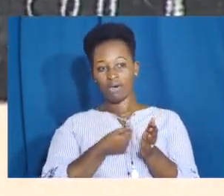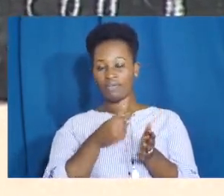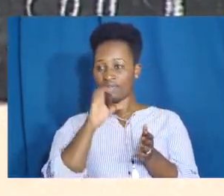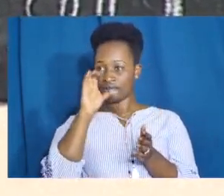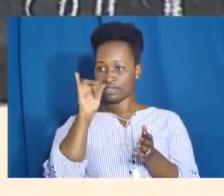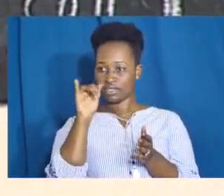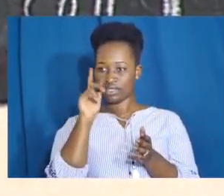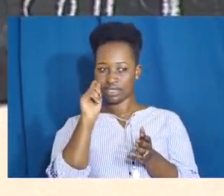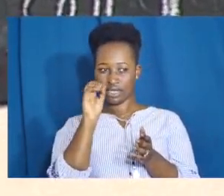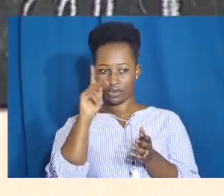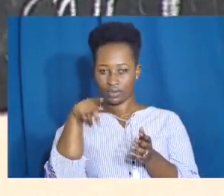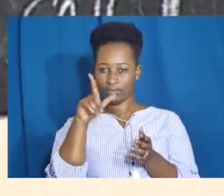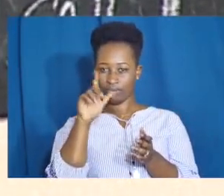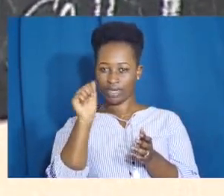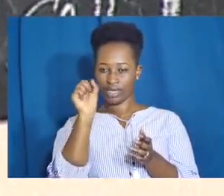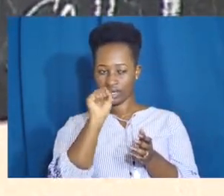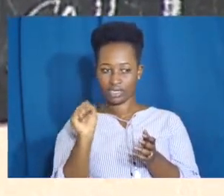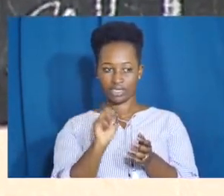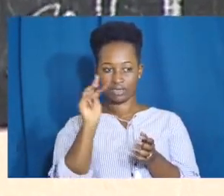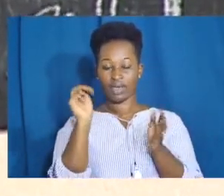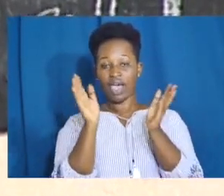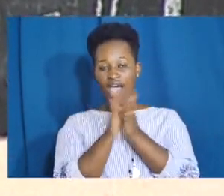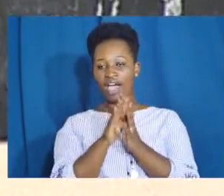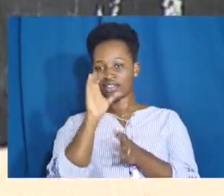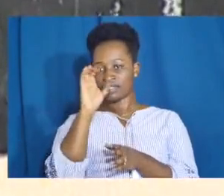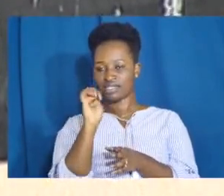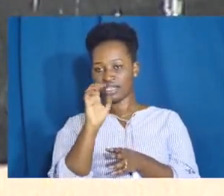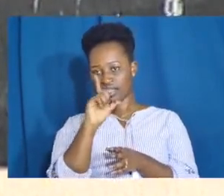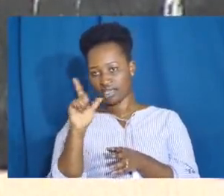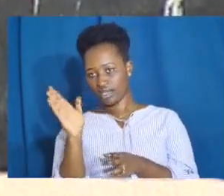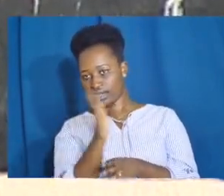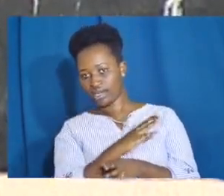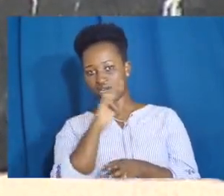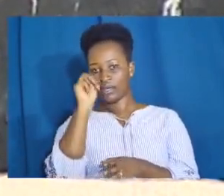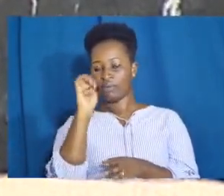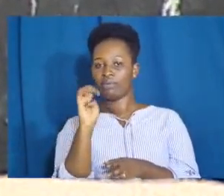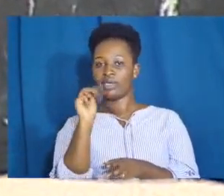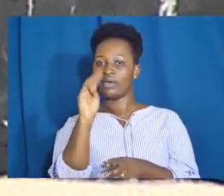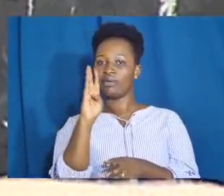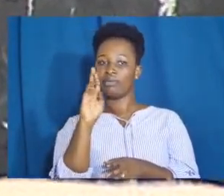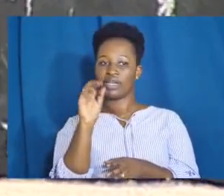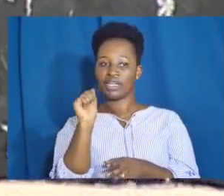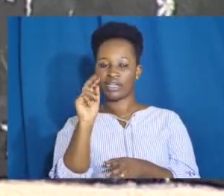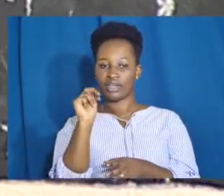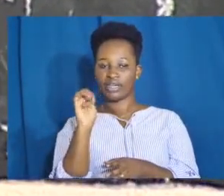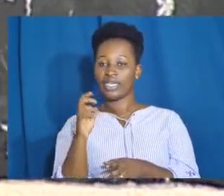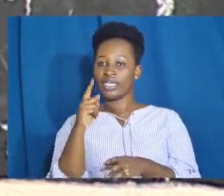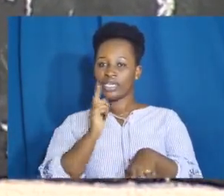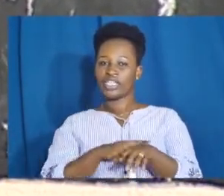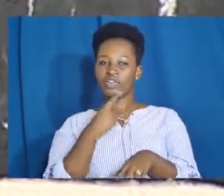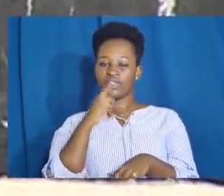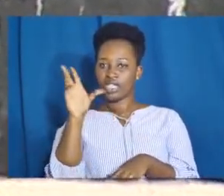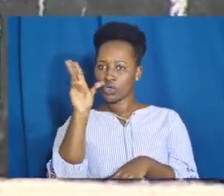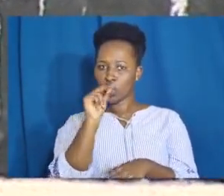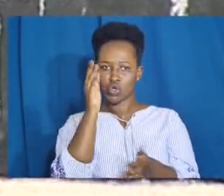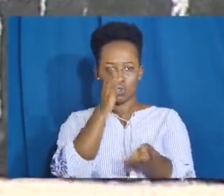part is the cell membrane. So when we talk about no true nucleus or true nucleus, we